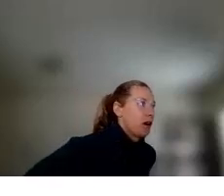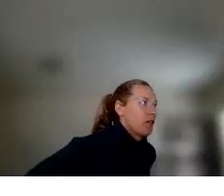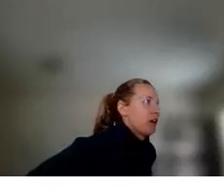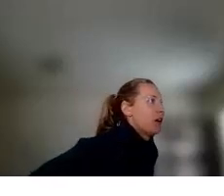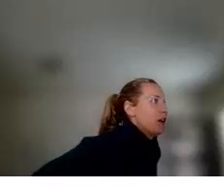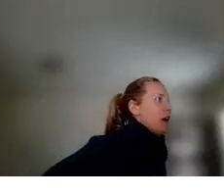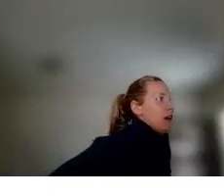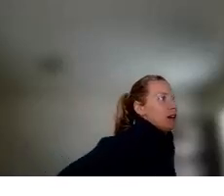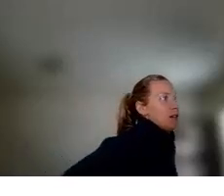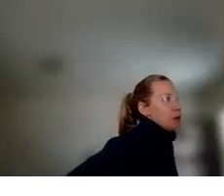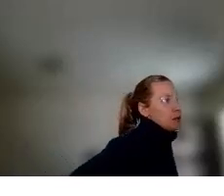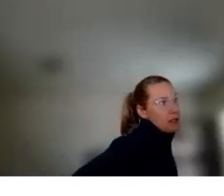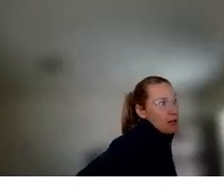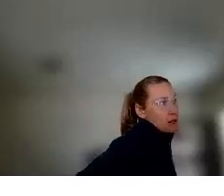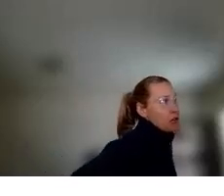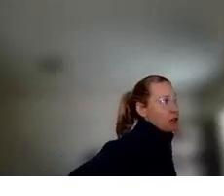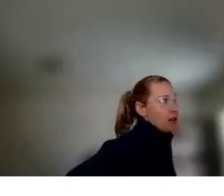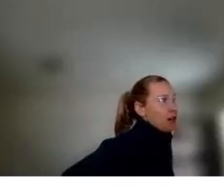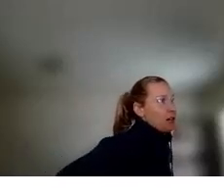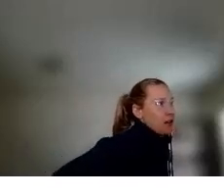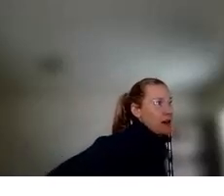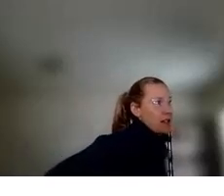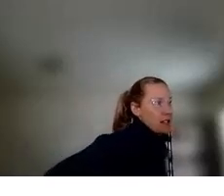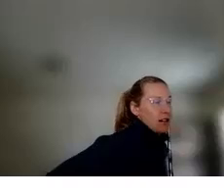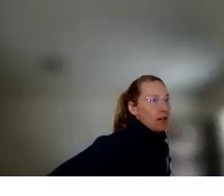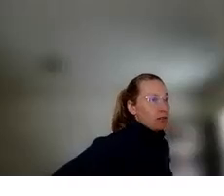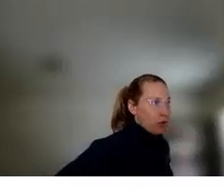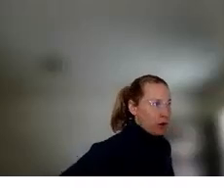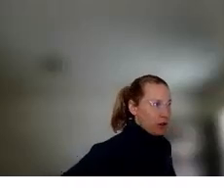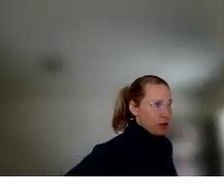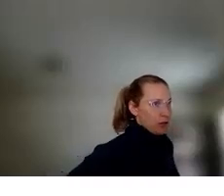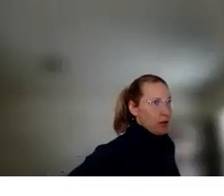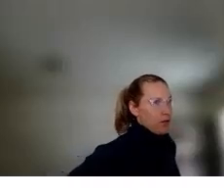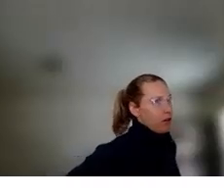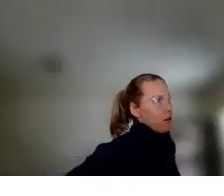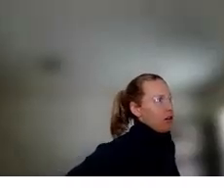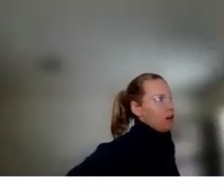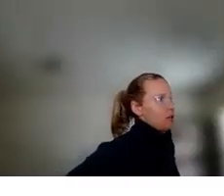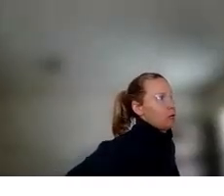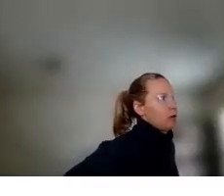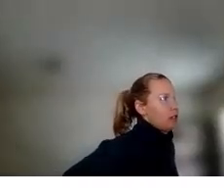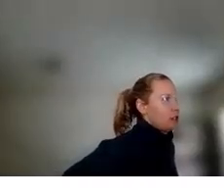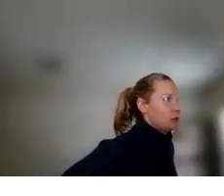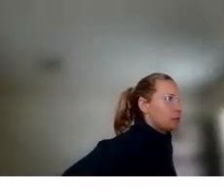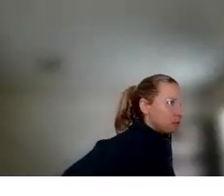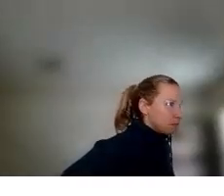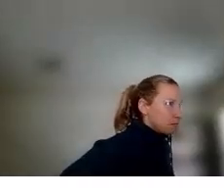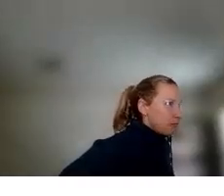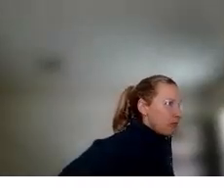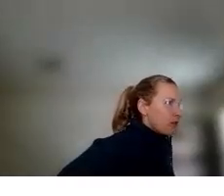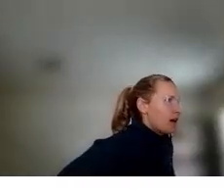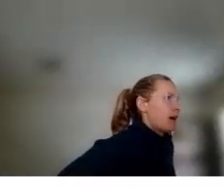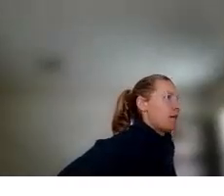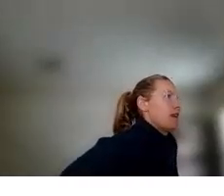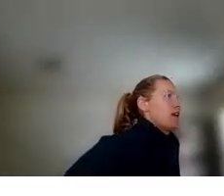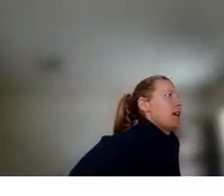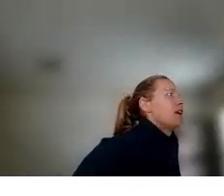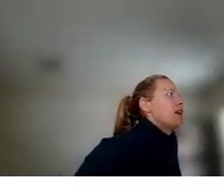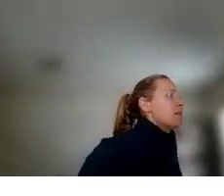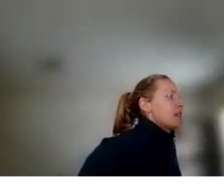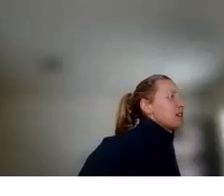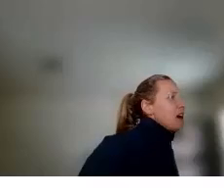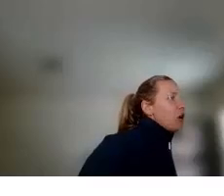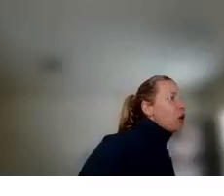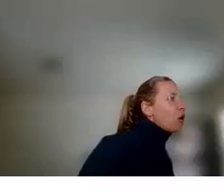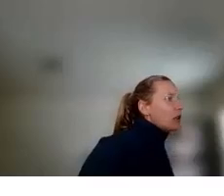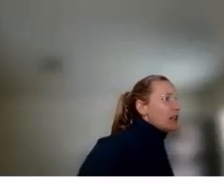for this waiver and must demonstrate the criteria for this new waiver in the 100.2. And